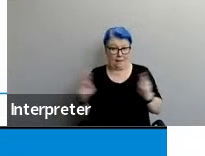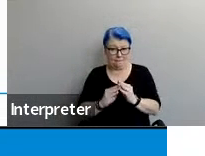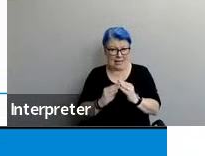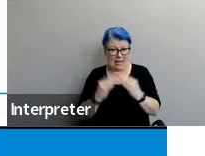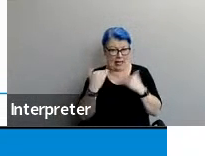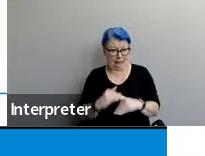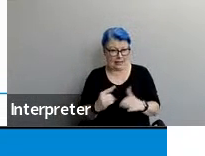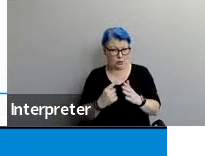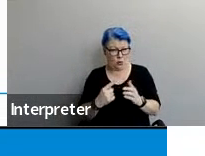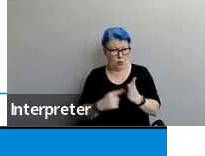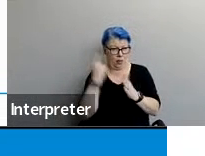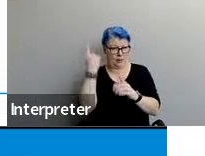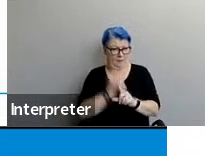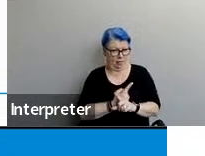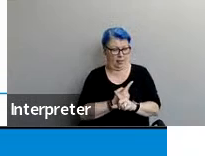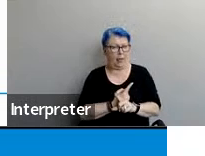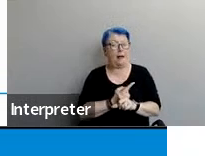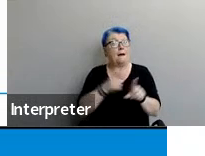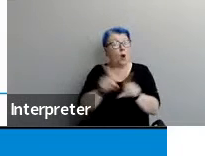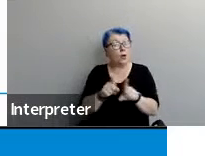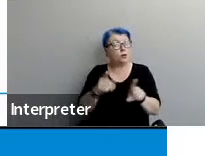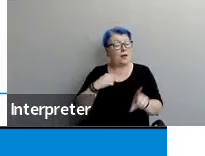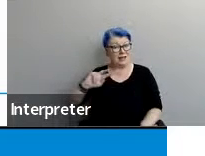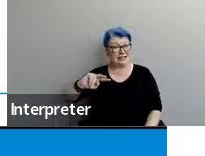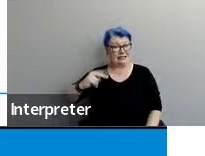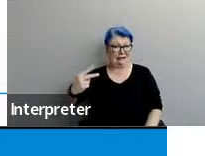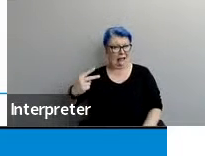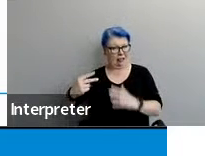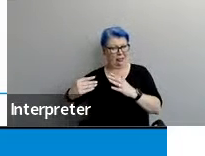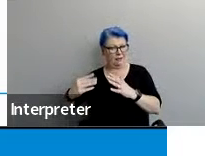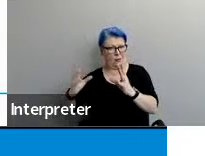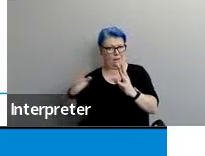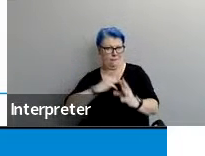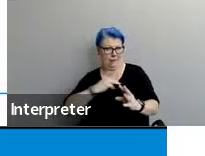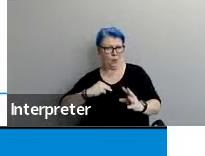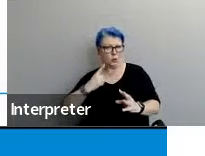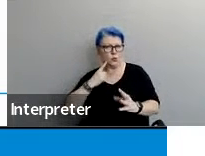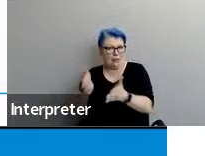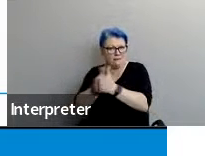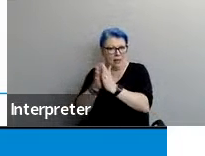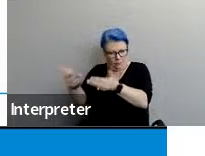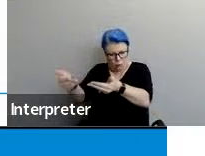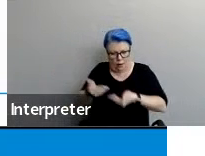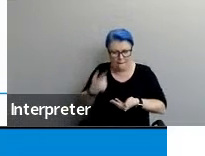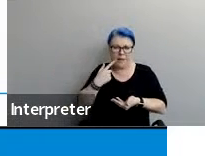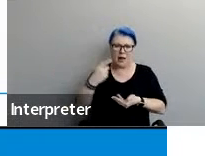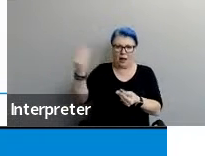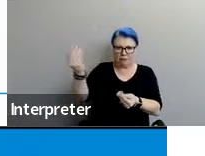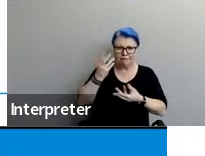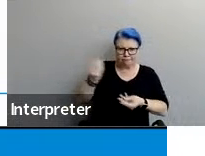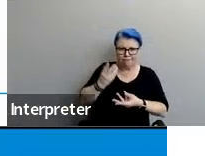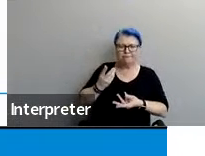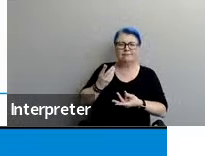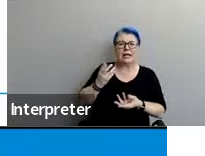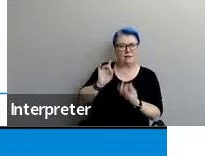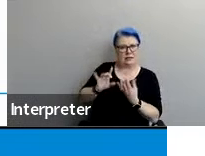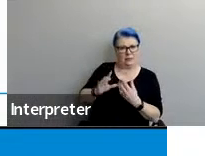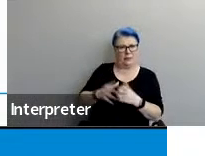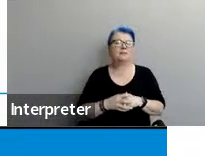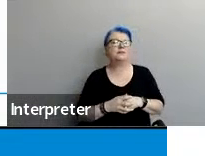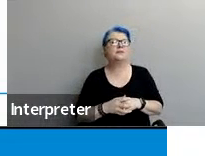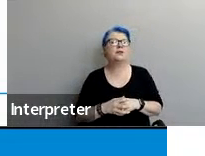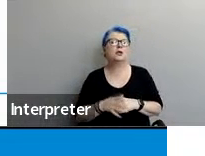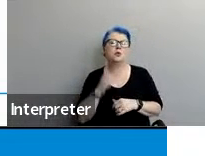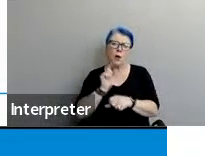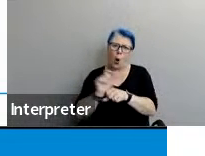the work, but then we have the secondary members that we bring in to keep apprised of the work and to provide feedback. So working on bringing in those